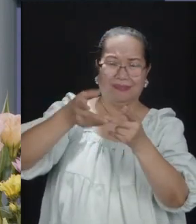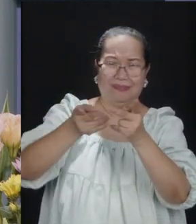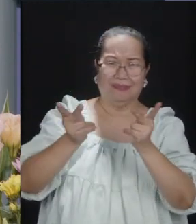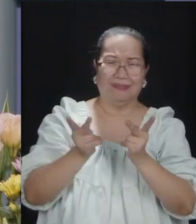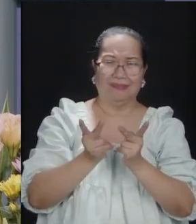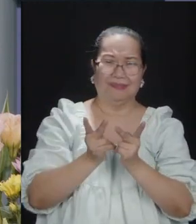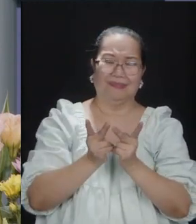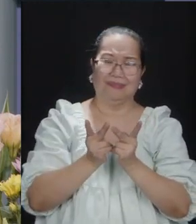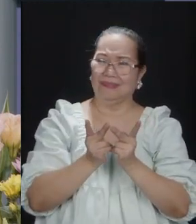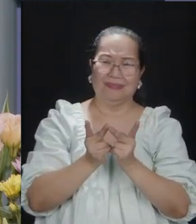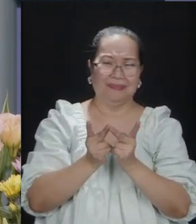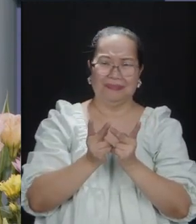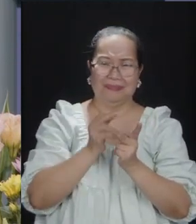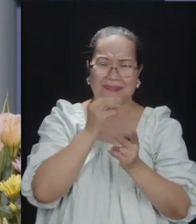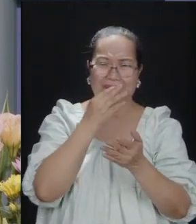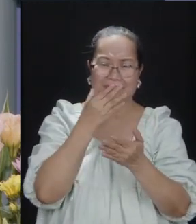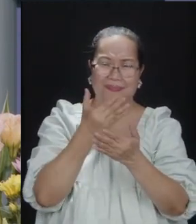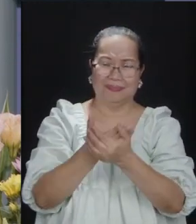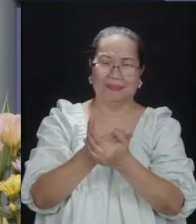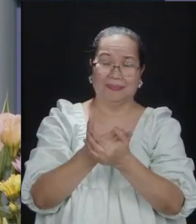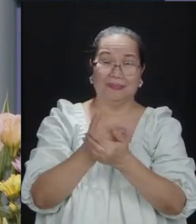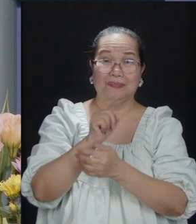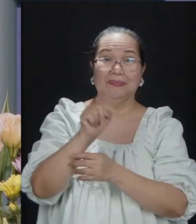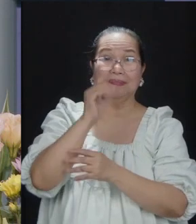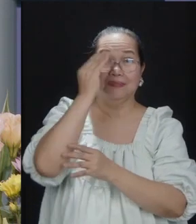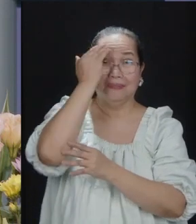of safety. But you know what?